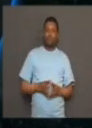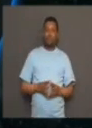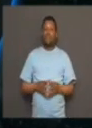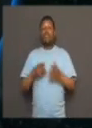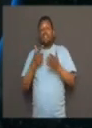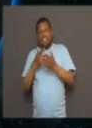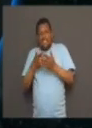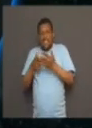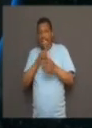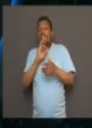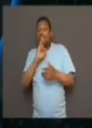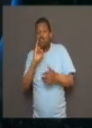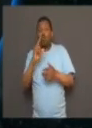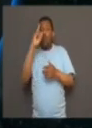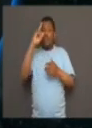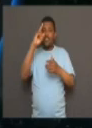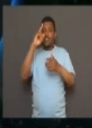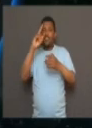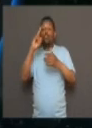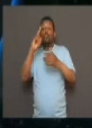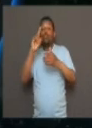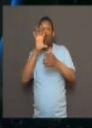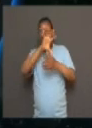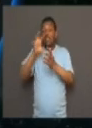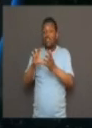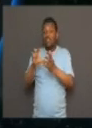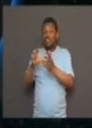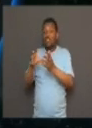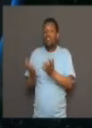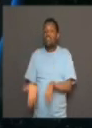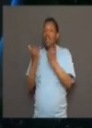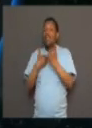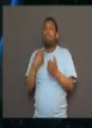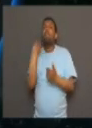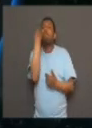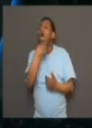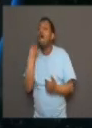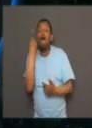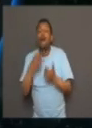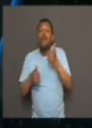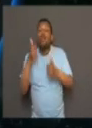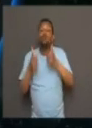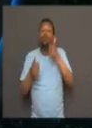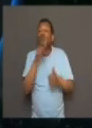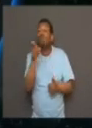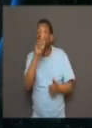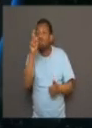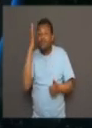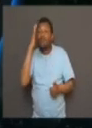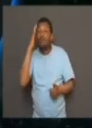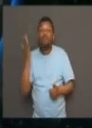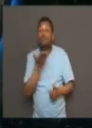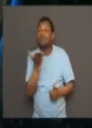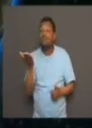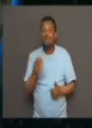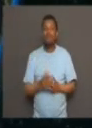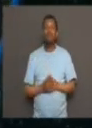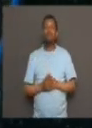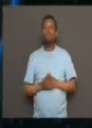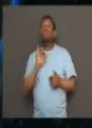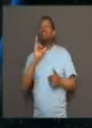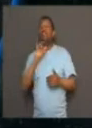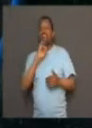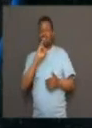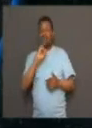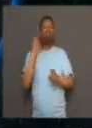There is one continent left. Can you think of which one it is? That